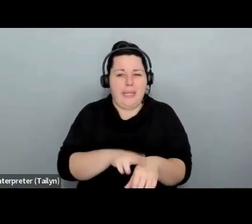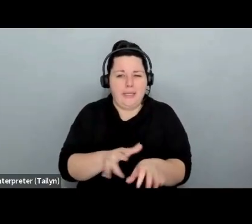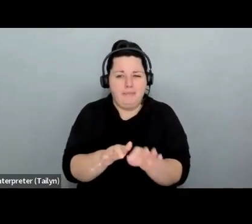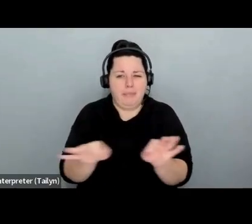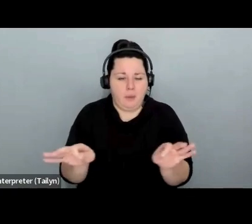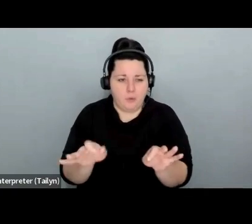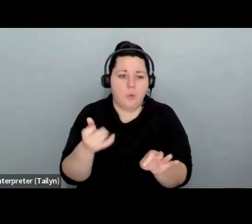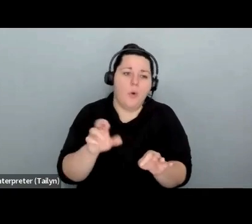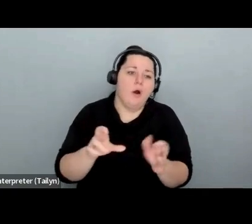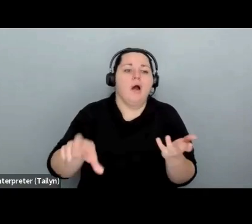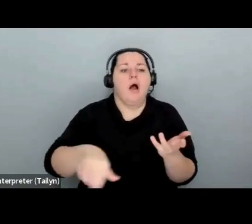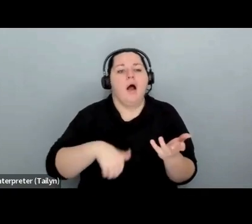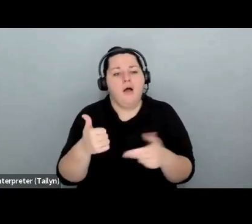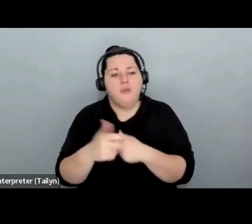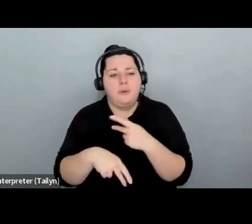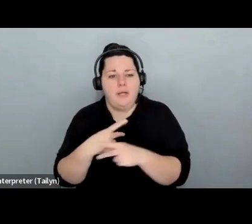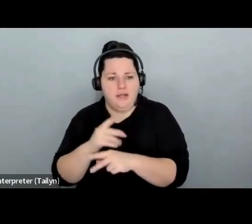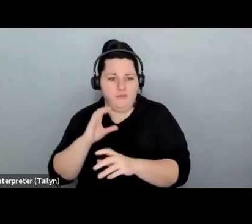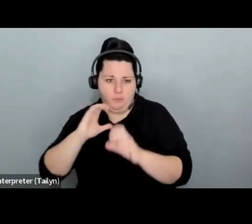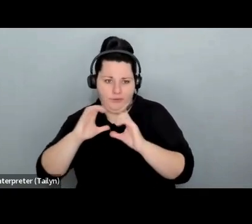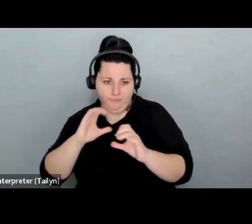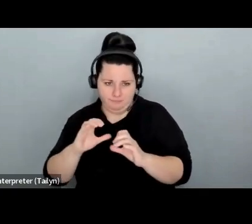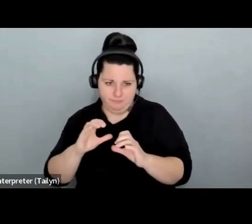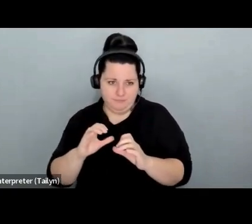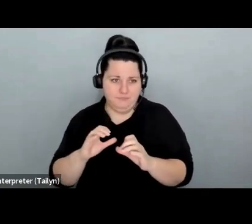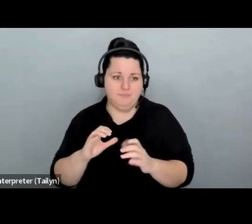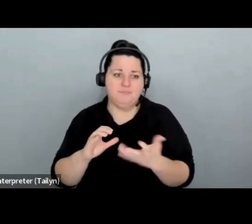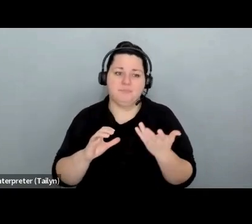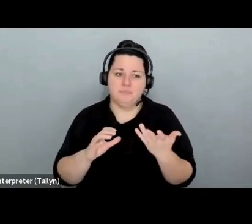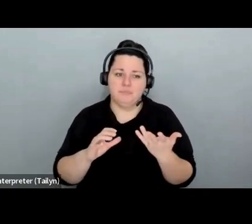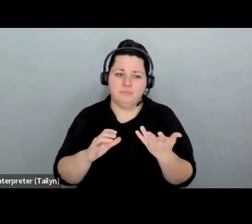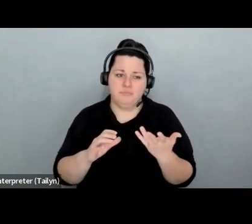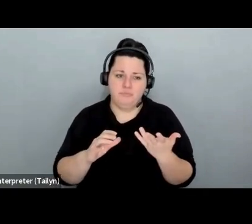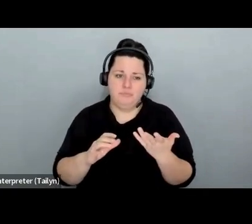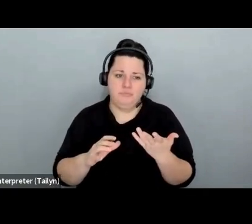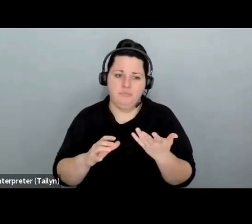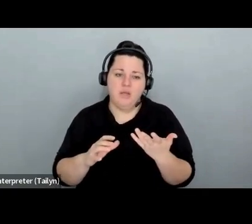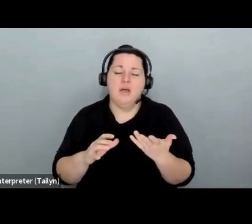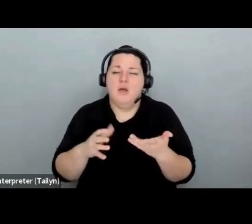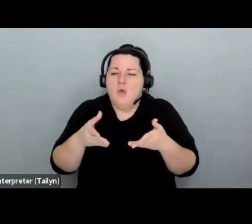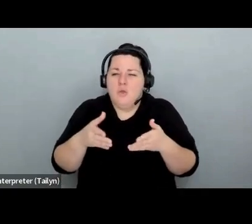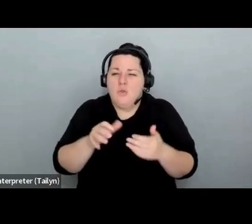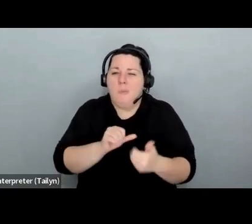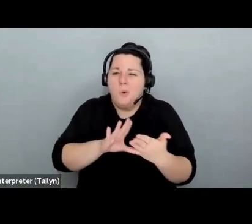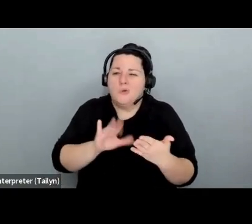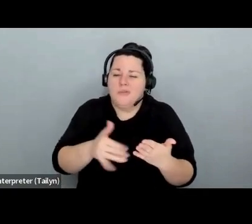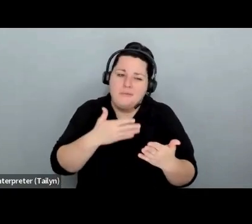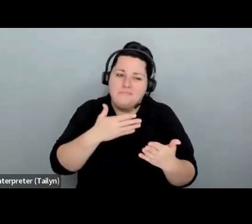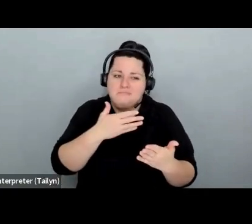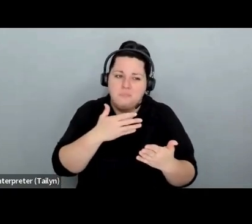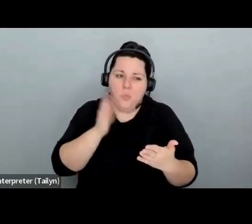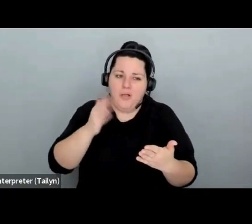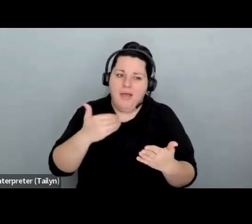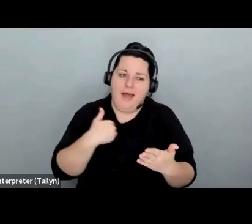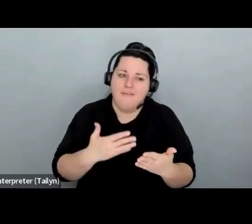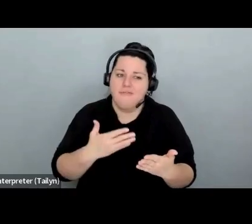other mode of communication and in the form most likely to yield accurate information.